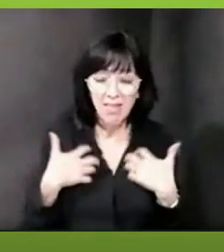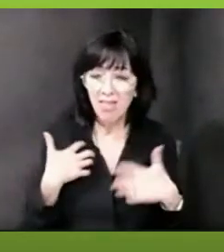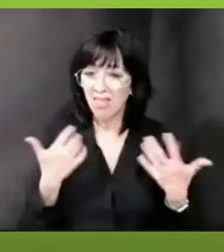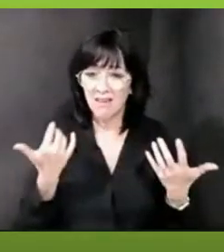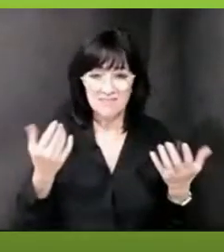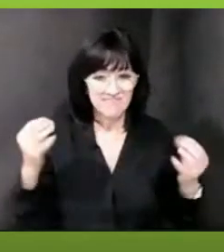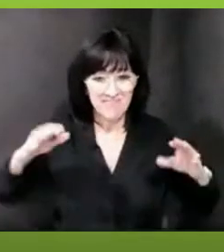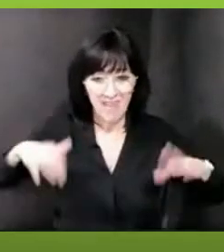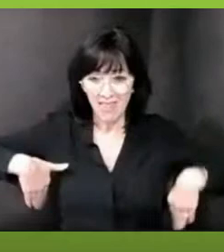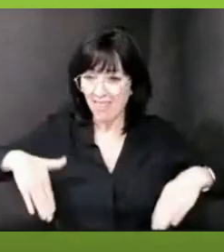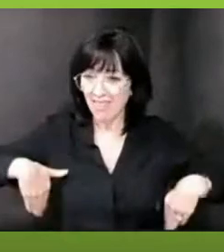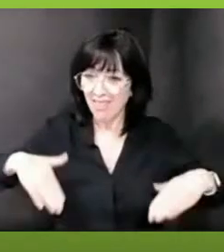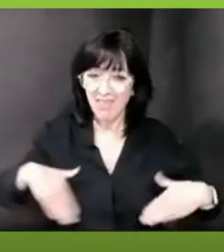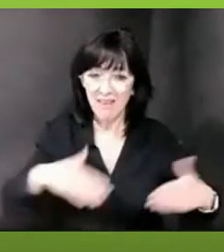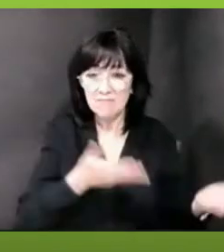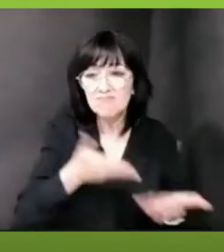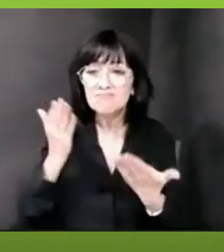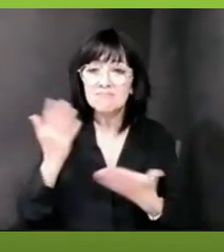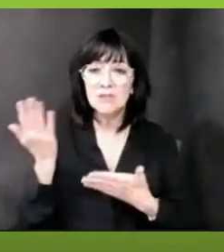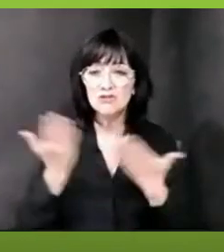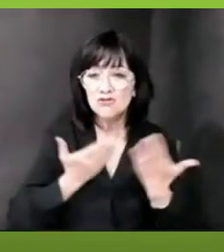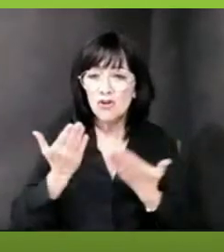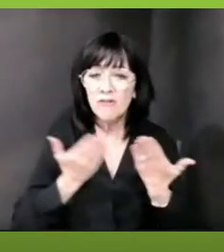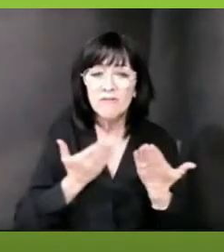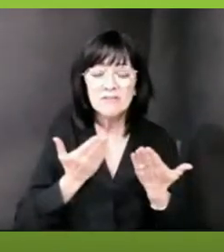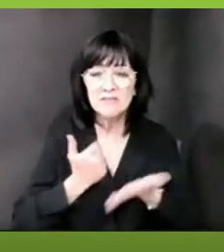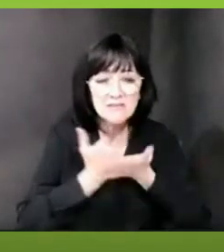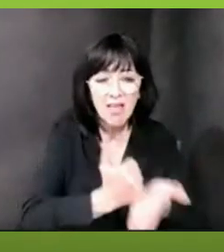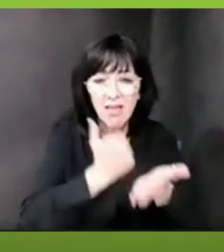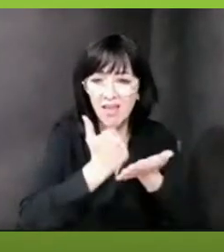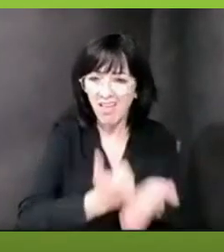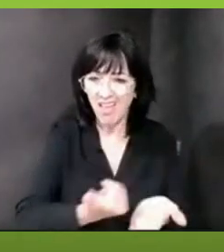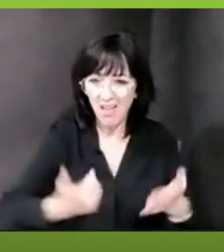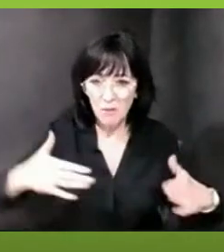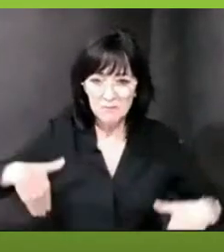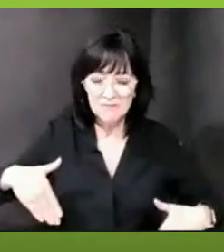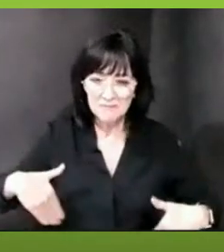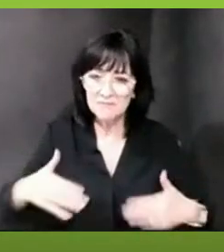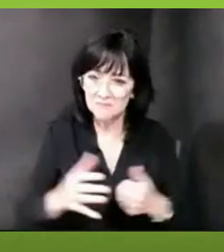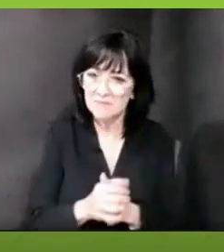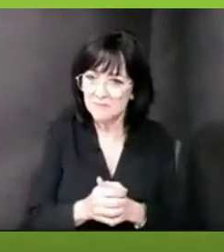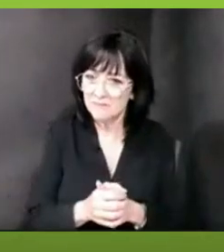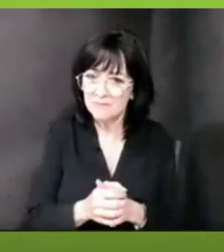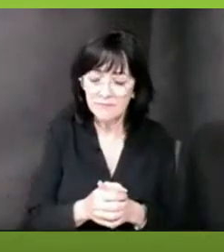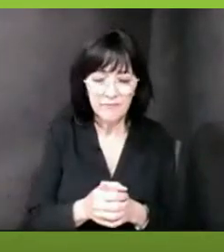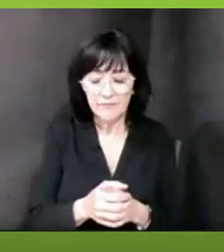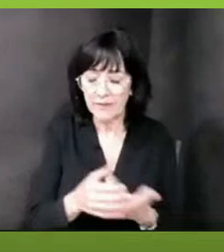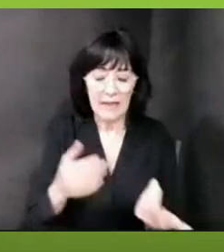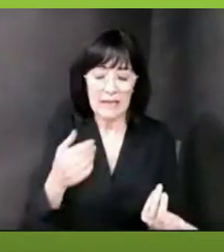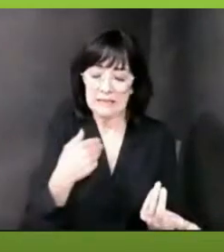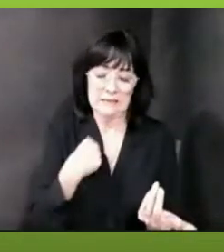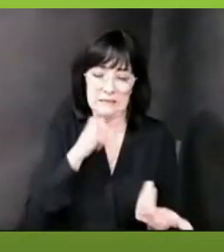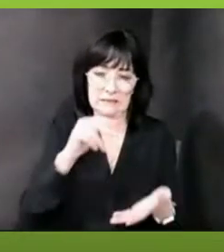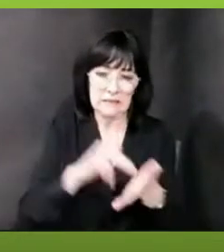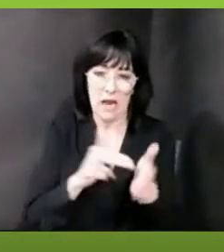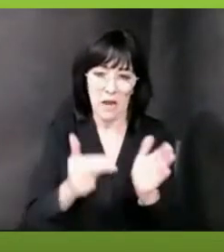all this stress, and it's different for every child, of course, I'm not trying to minimize that there's one simple fit, but I think a big part